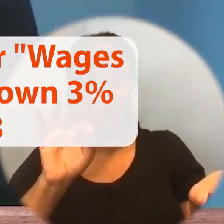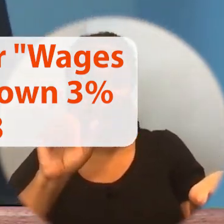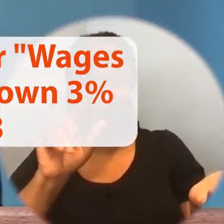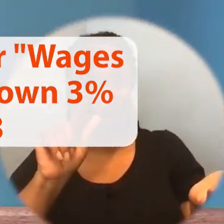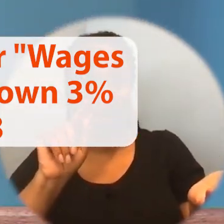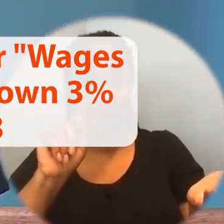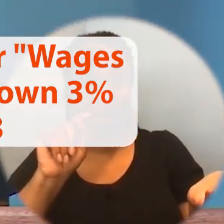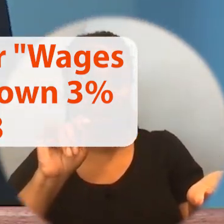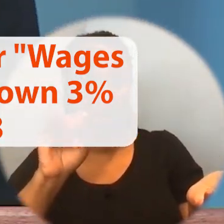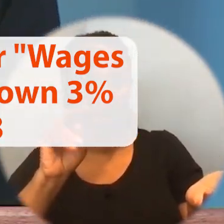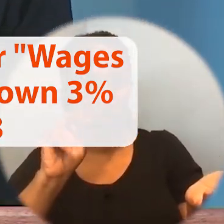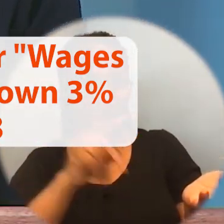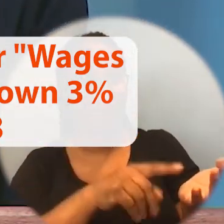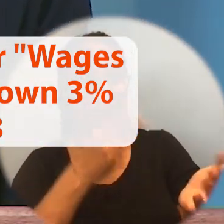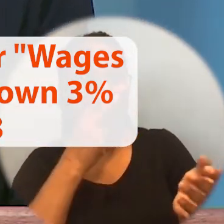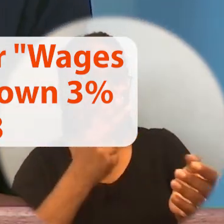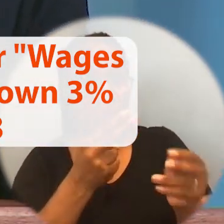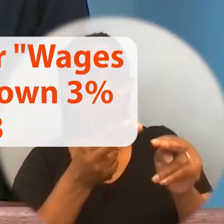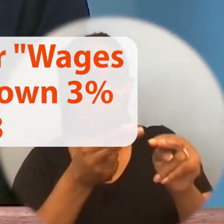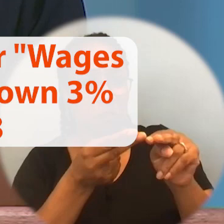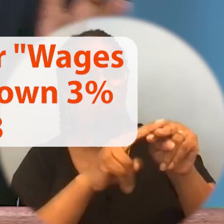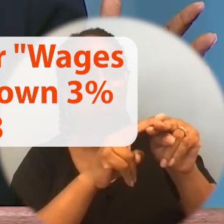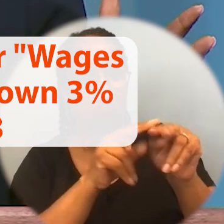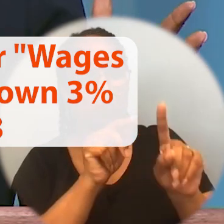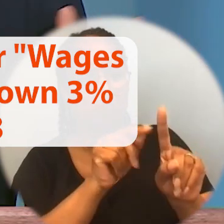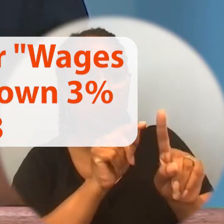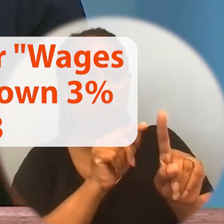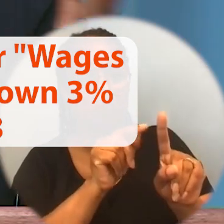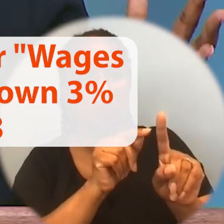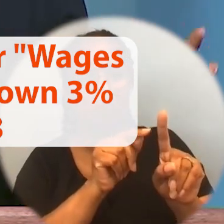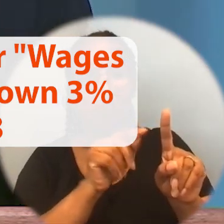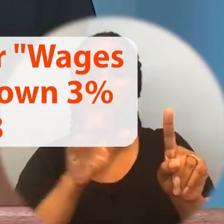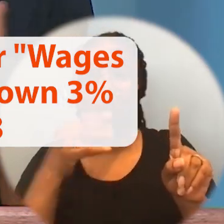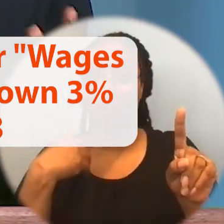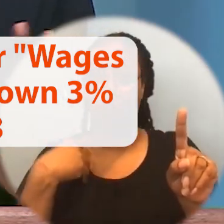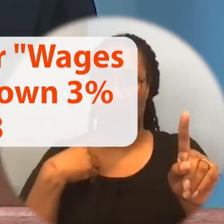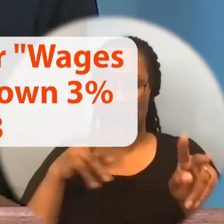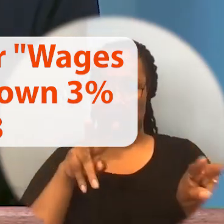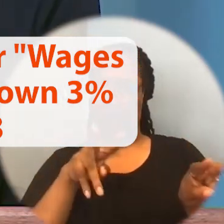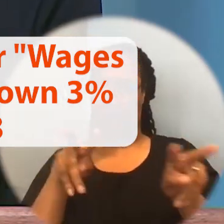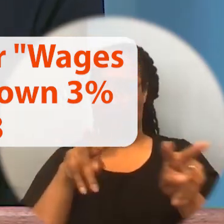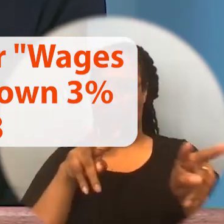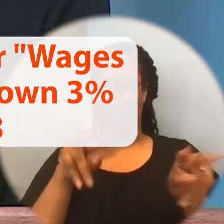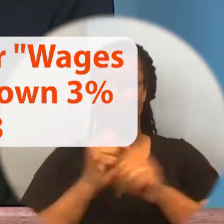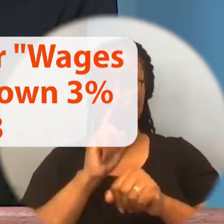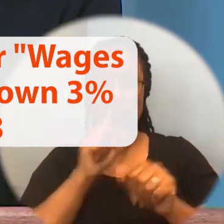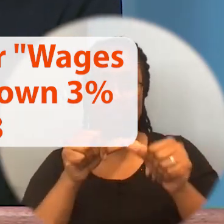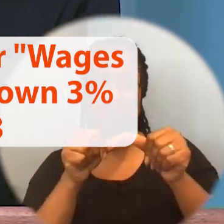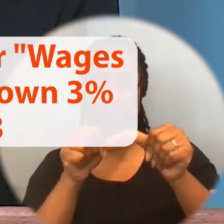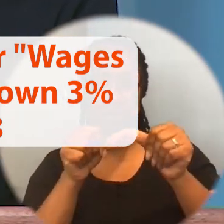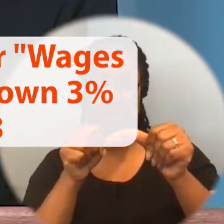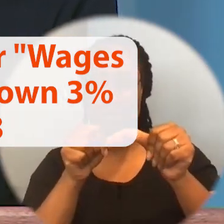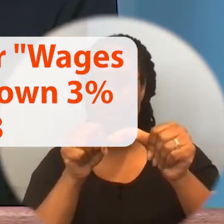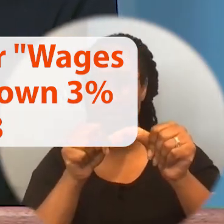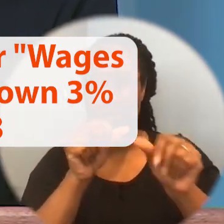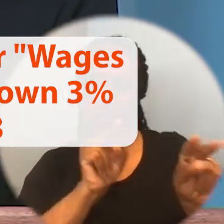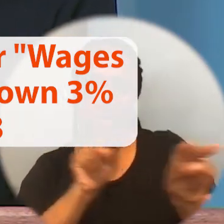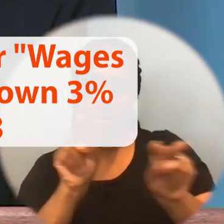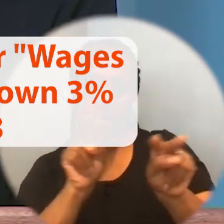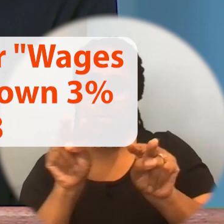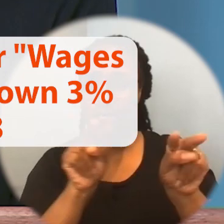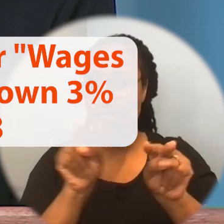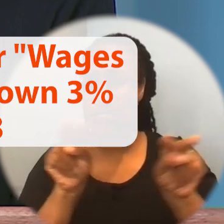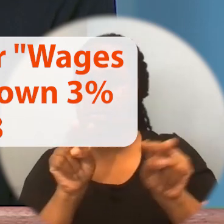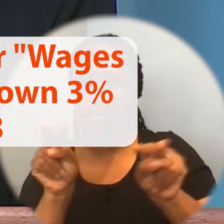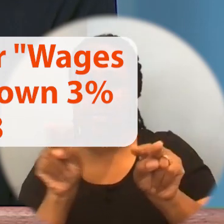some prices go up just today. I don't have a full account of how that's going to certainly affect the